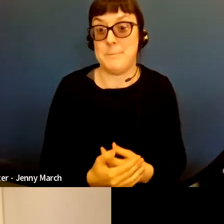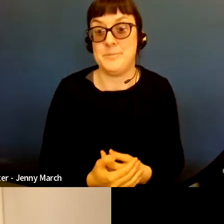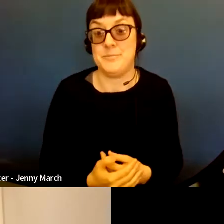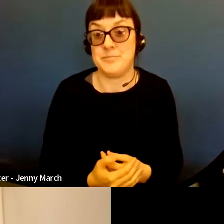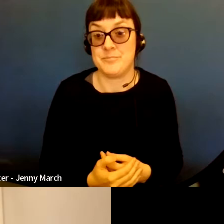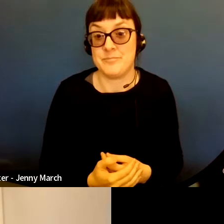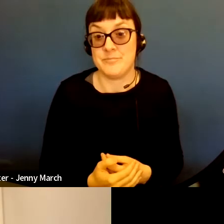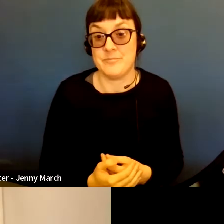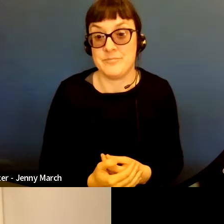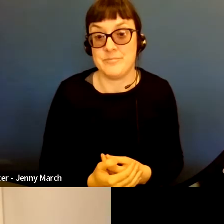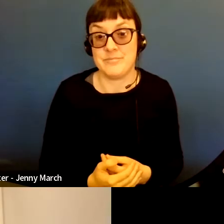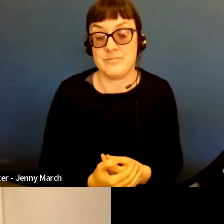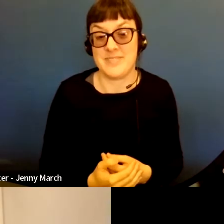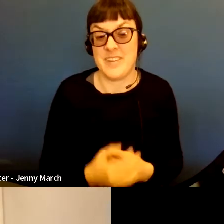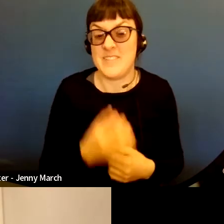few